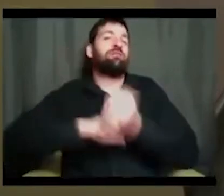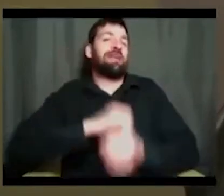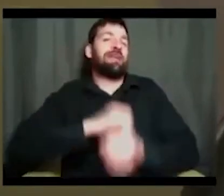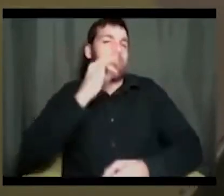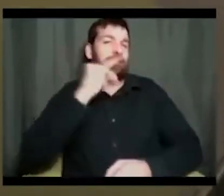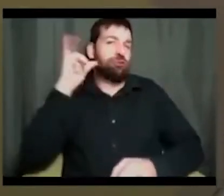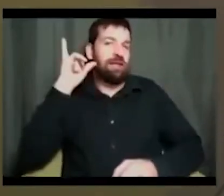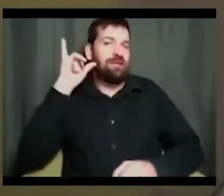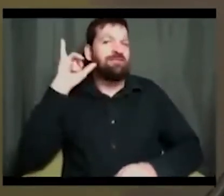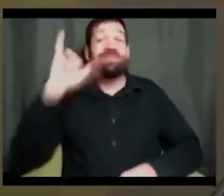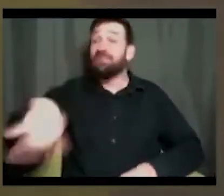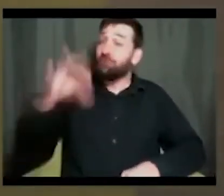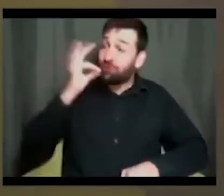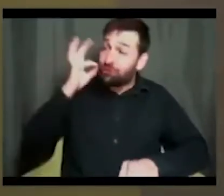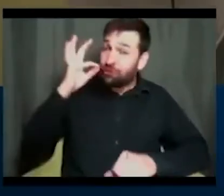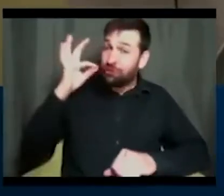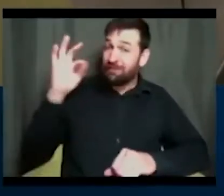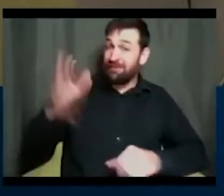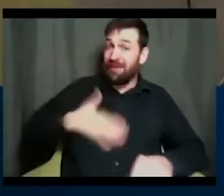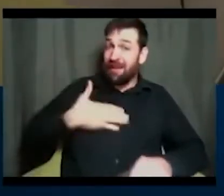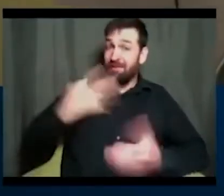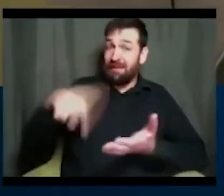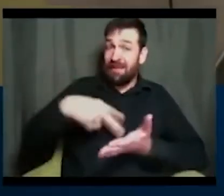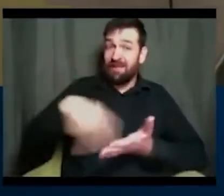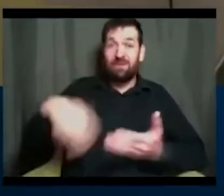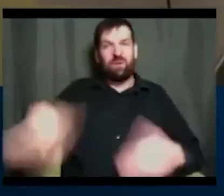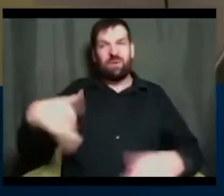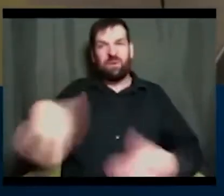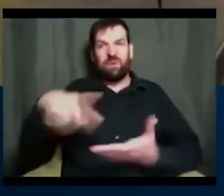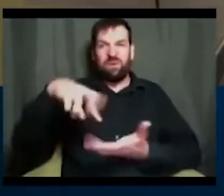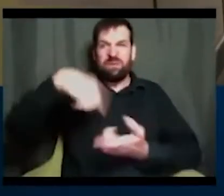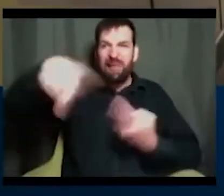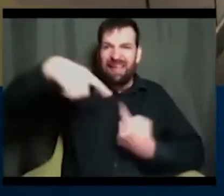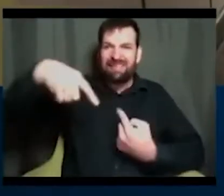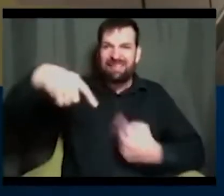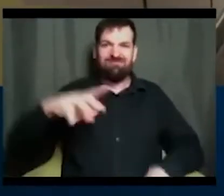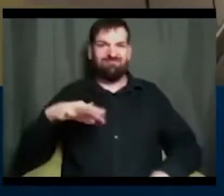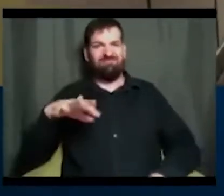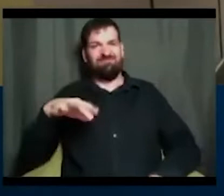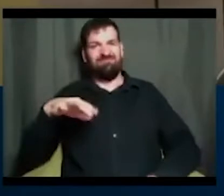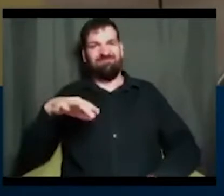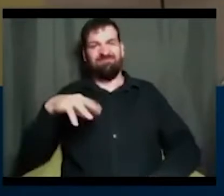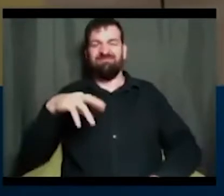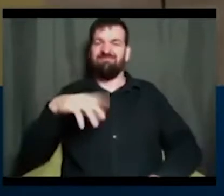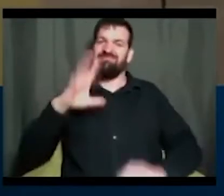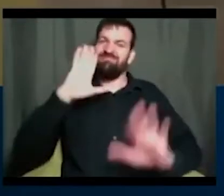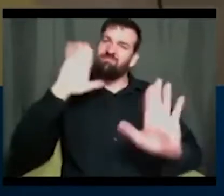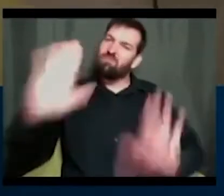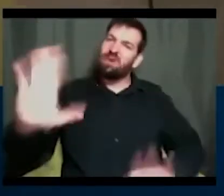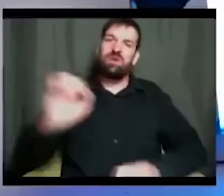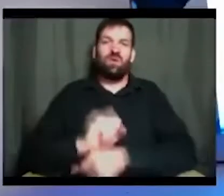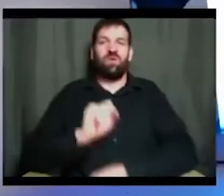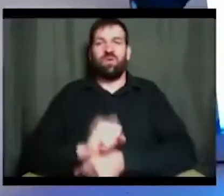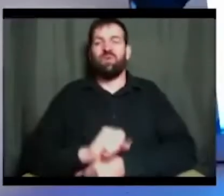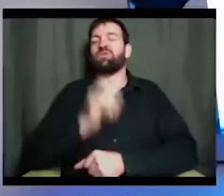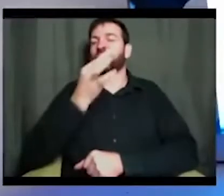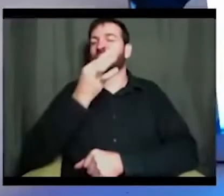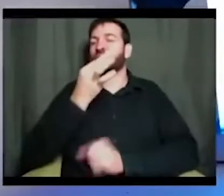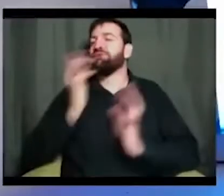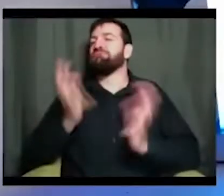happy dance. Oh, a little spin. I love it. Okay, Russell, way to go, pal. We're going to get back with you here in just a